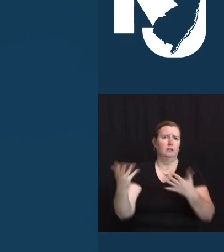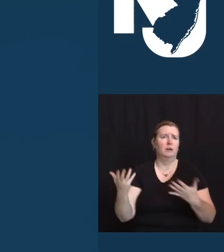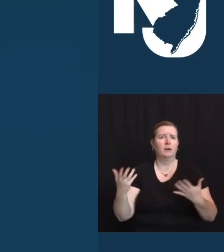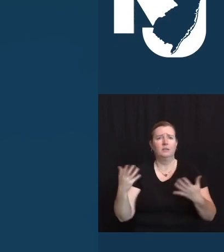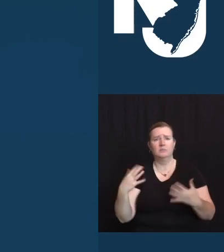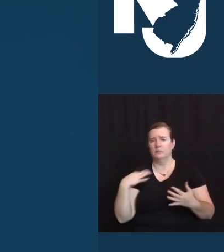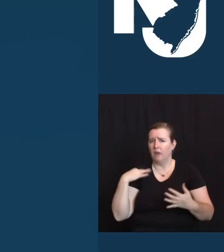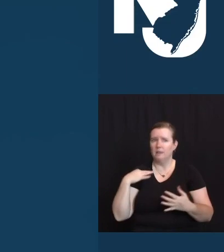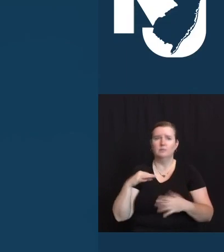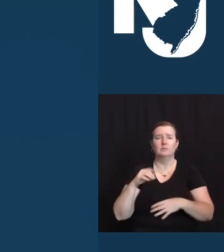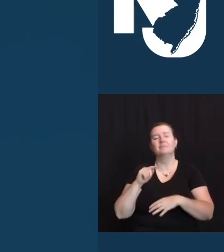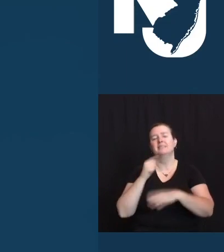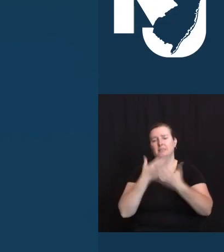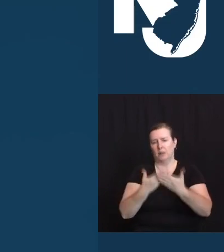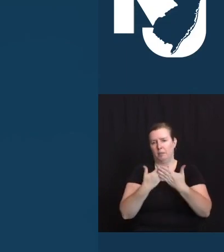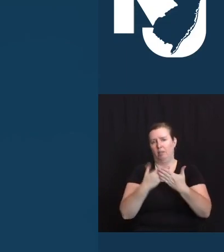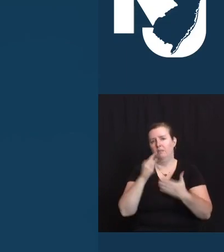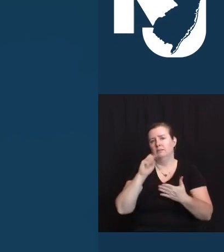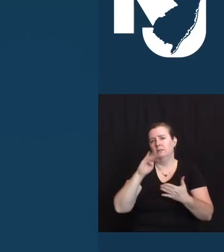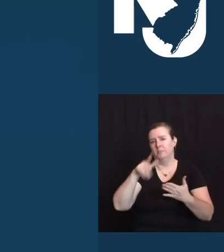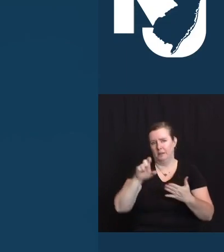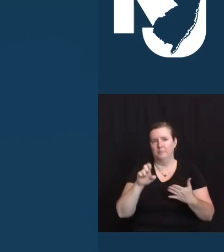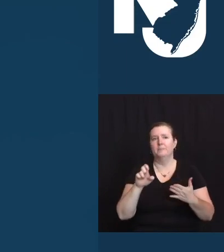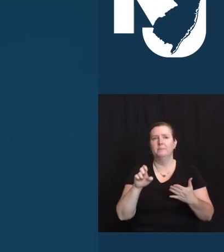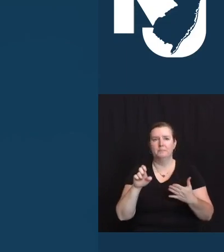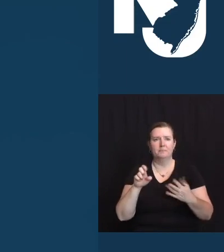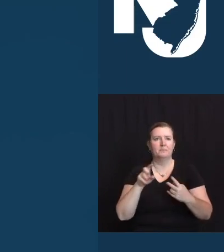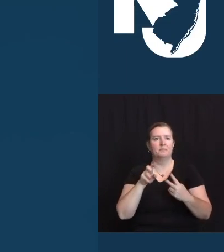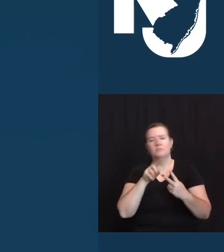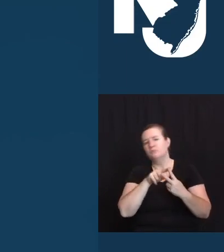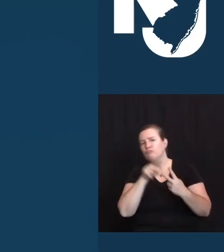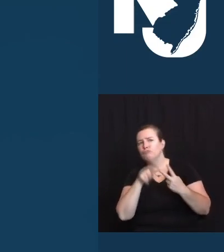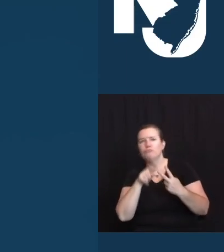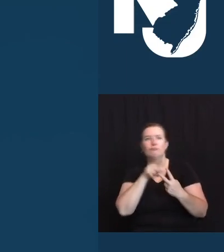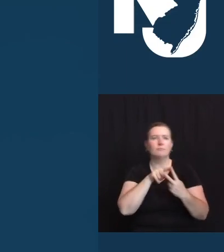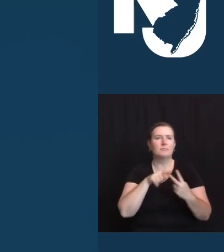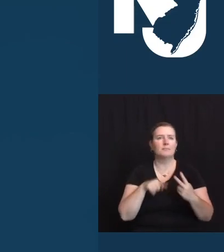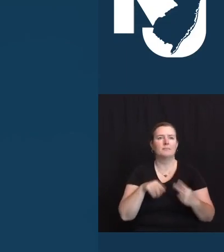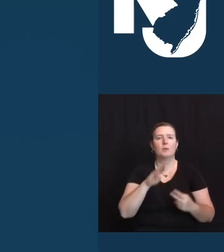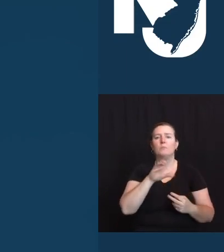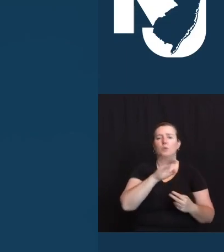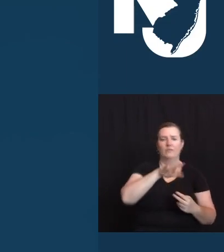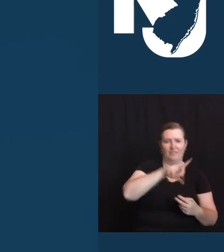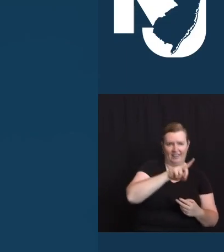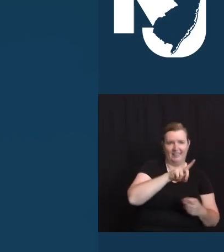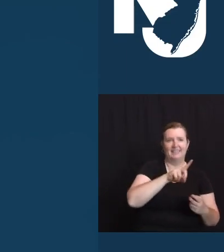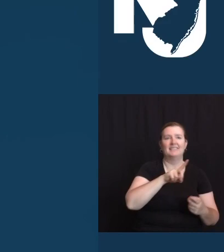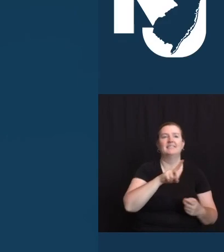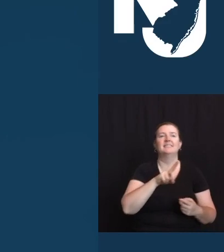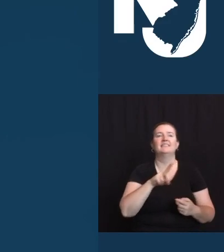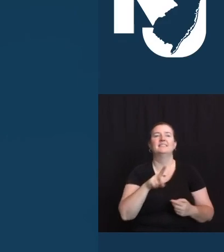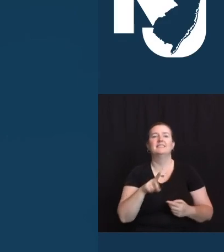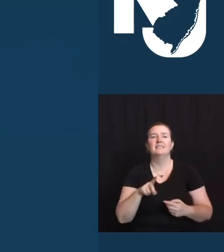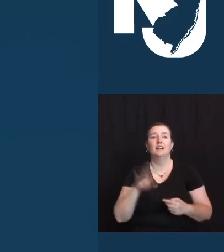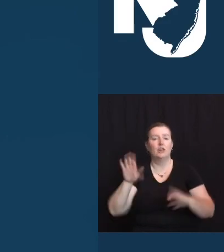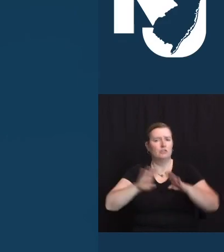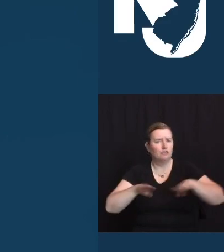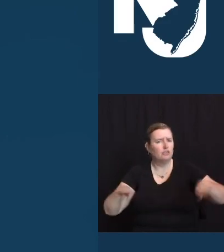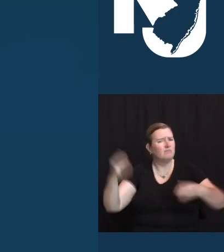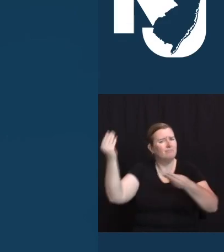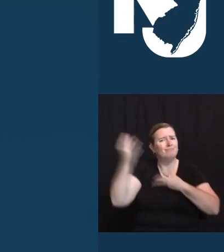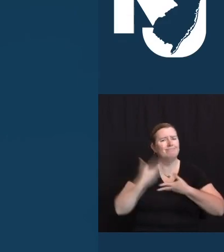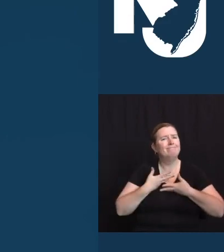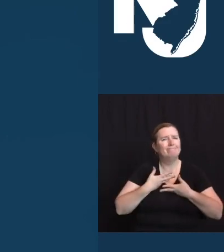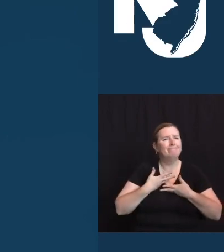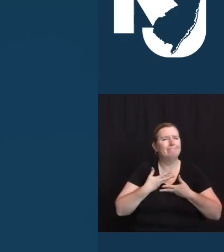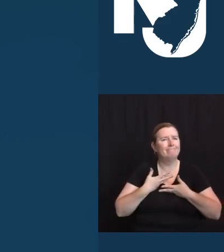and later Temple Ner Tamid in Bloomfield. Her kids told me when they did the online